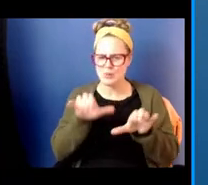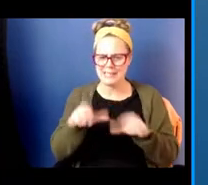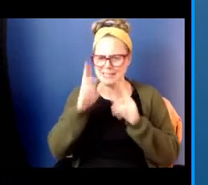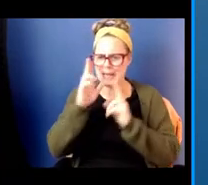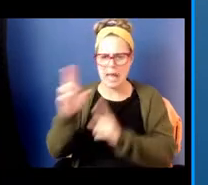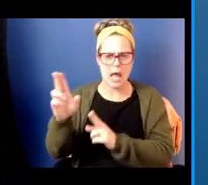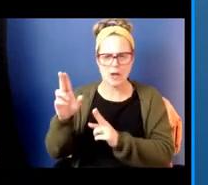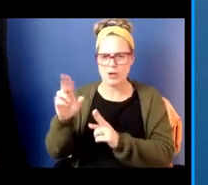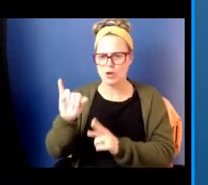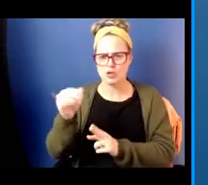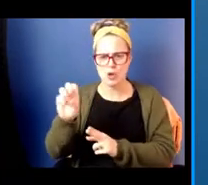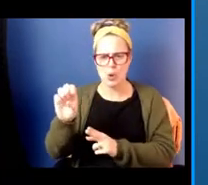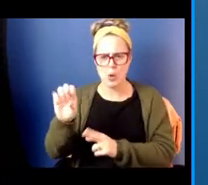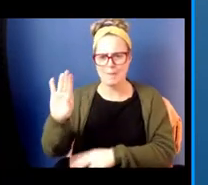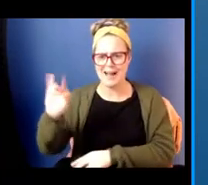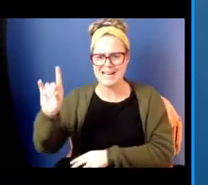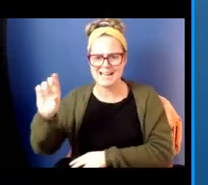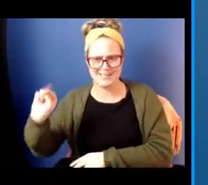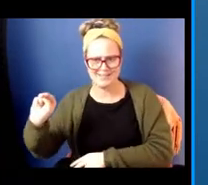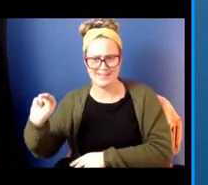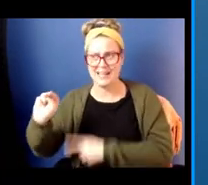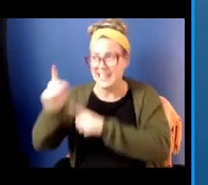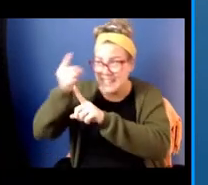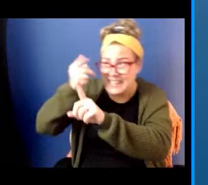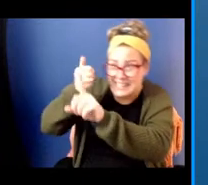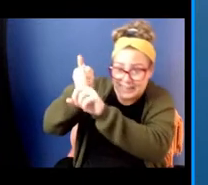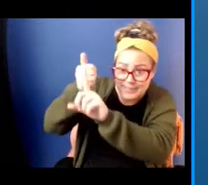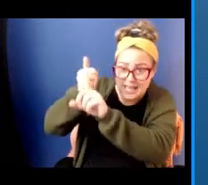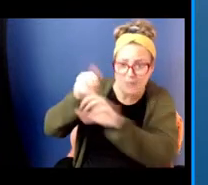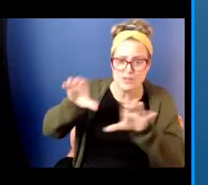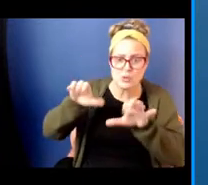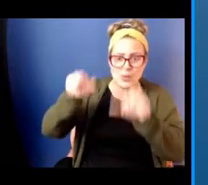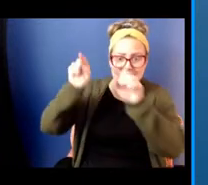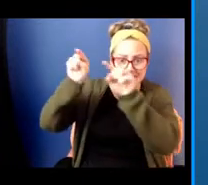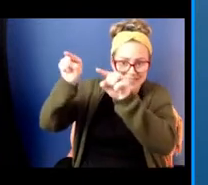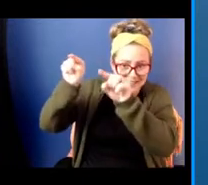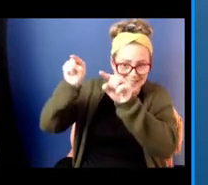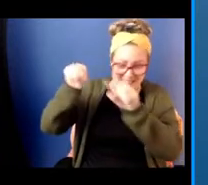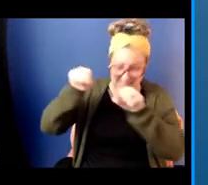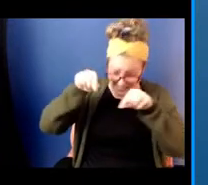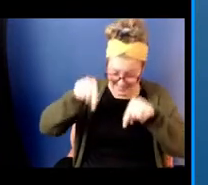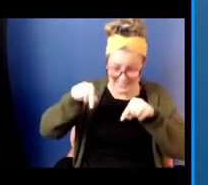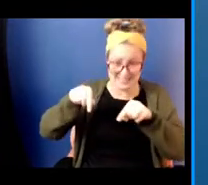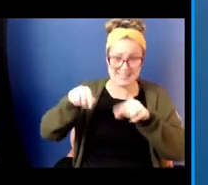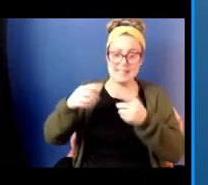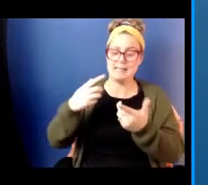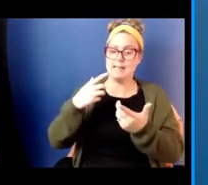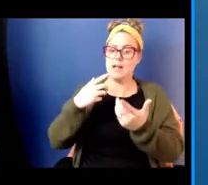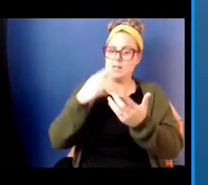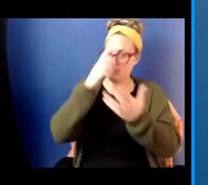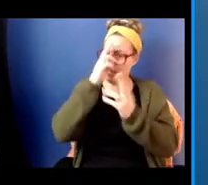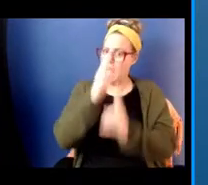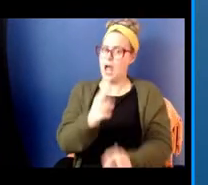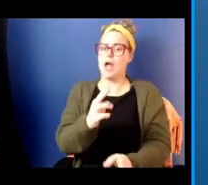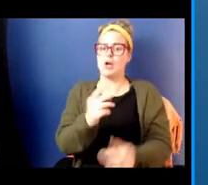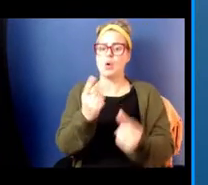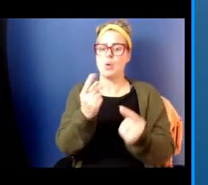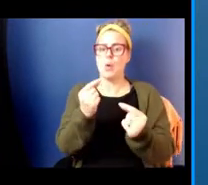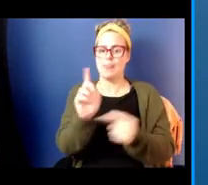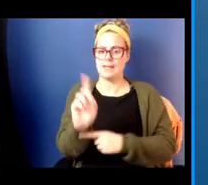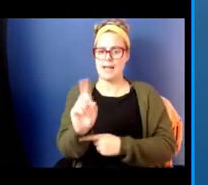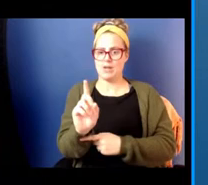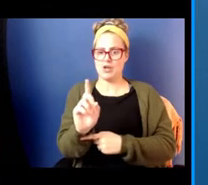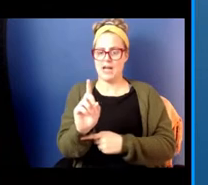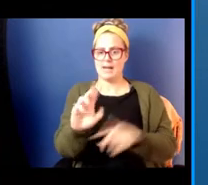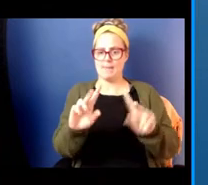Biden is doing this to honor what the Democratic Party has underscored as our values historically